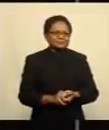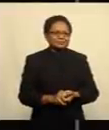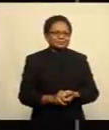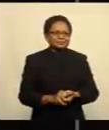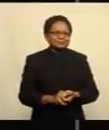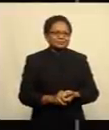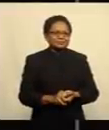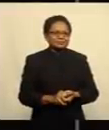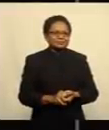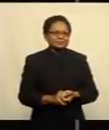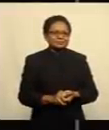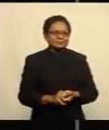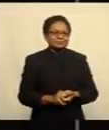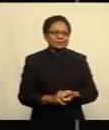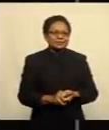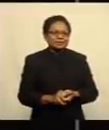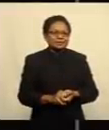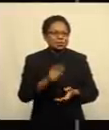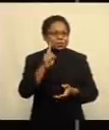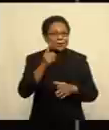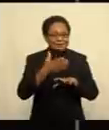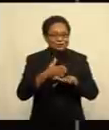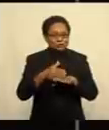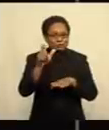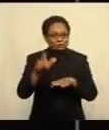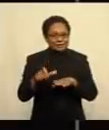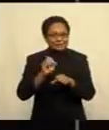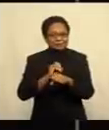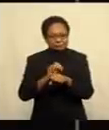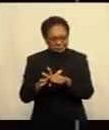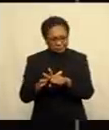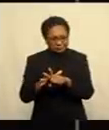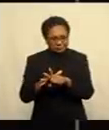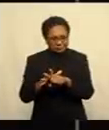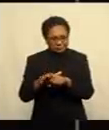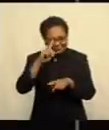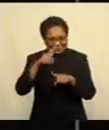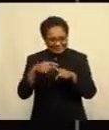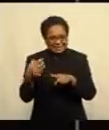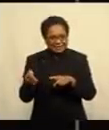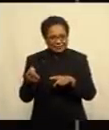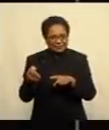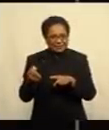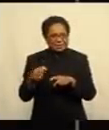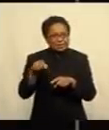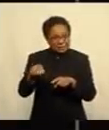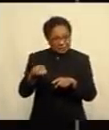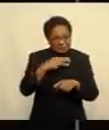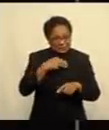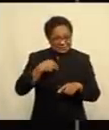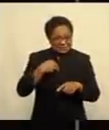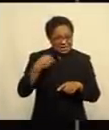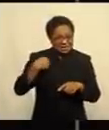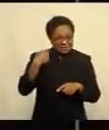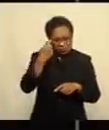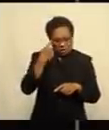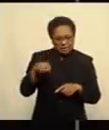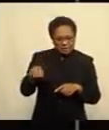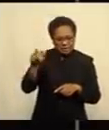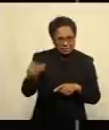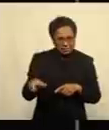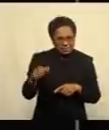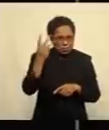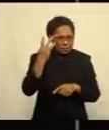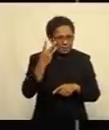A COVID-19 case from Mokoi in Nasinu is a cause for concern for the Ministry of Health. The woman